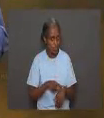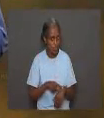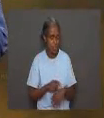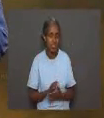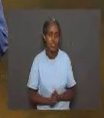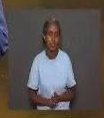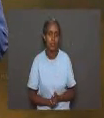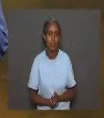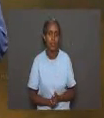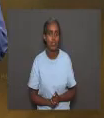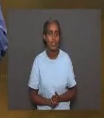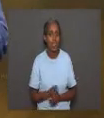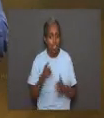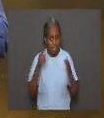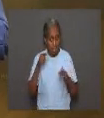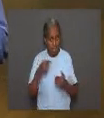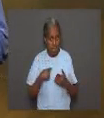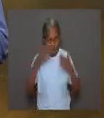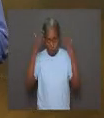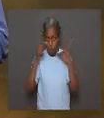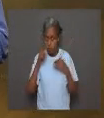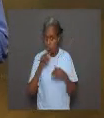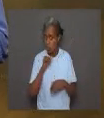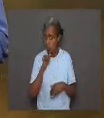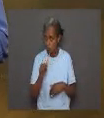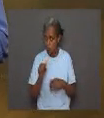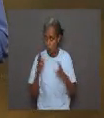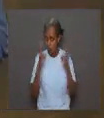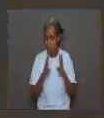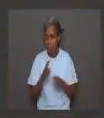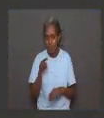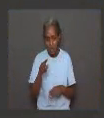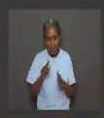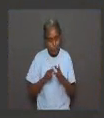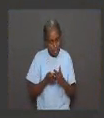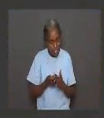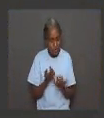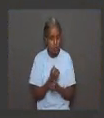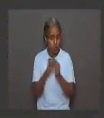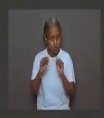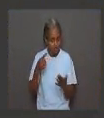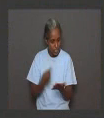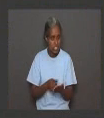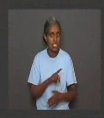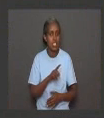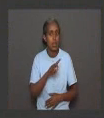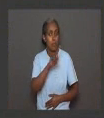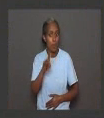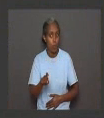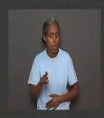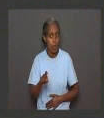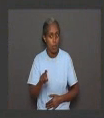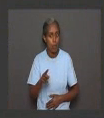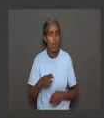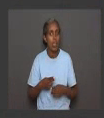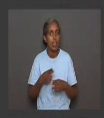Hello once more. I hope you had no trouble. We can begin to solve this